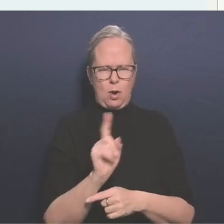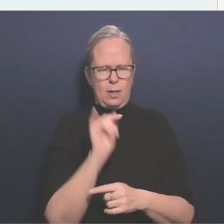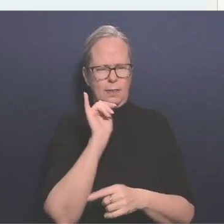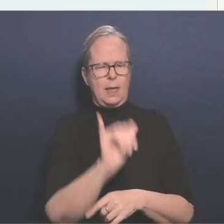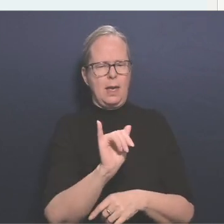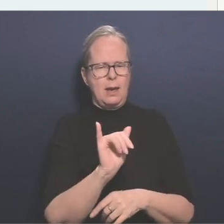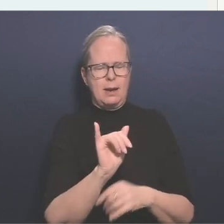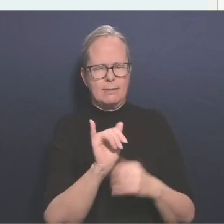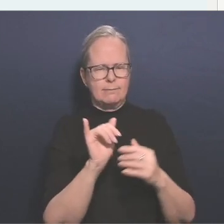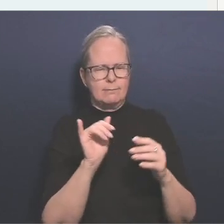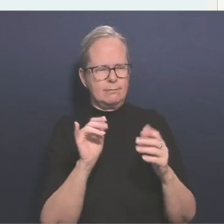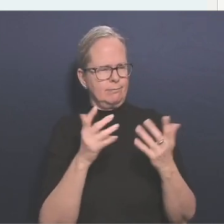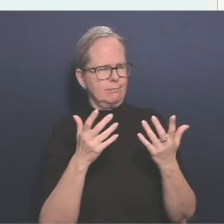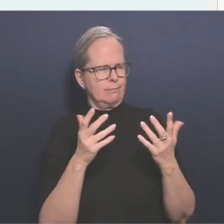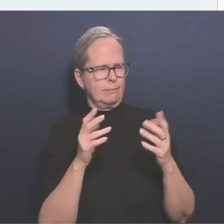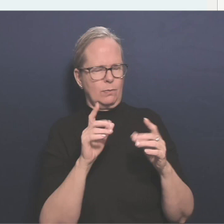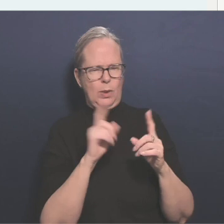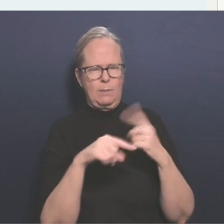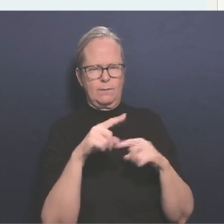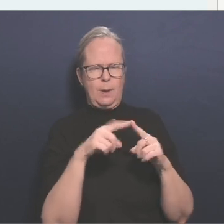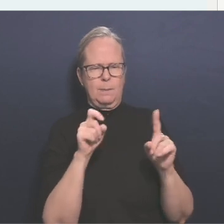doctor or a medical practitioner.